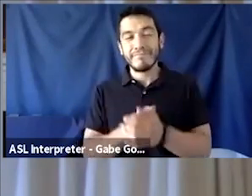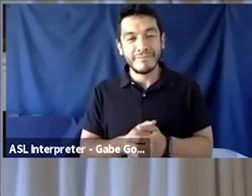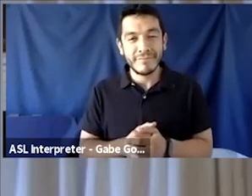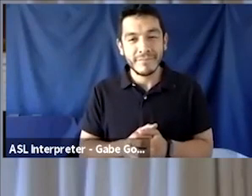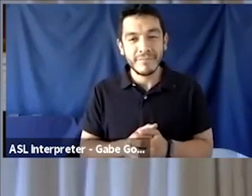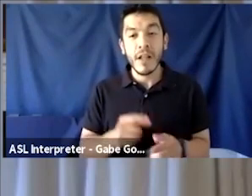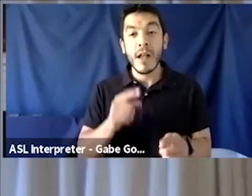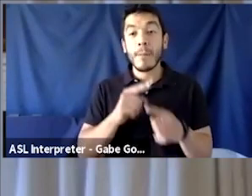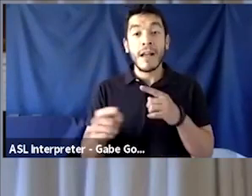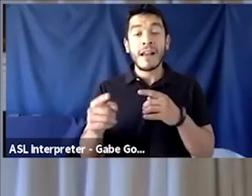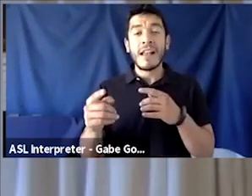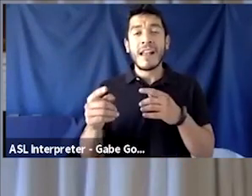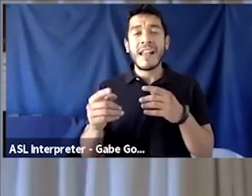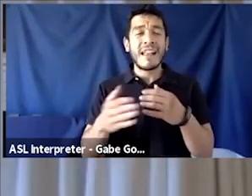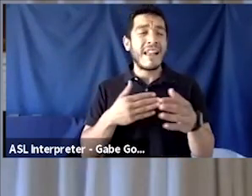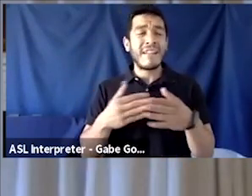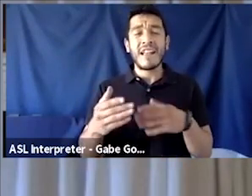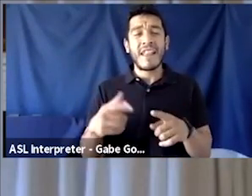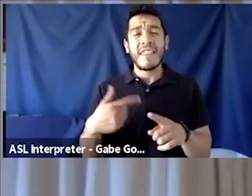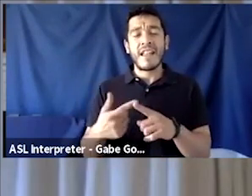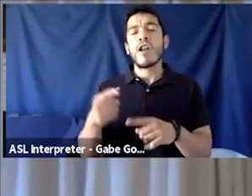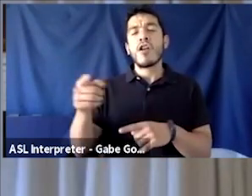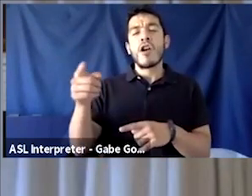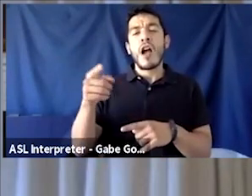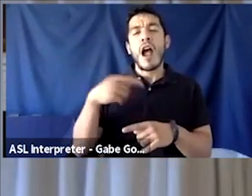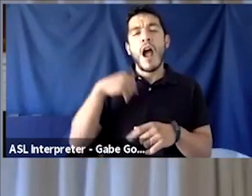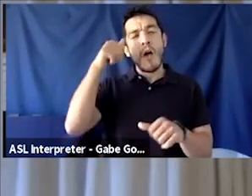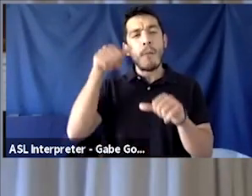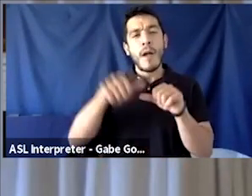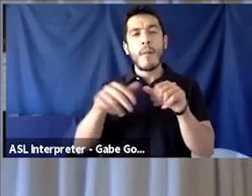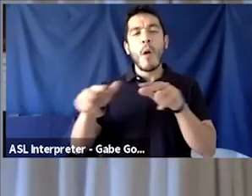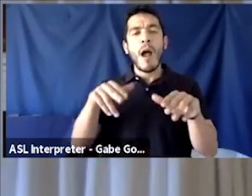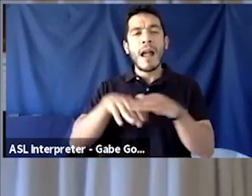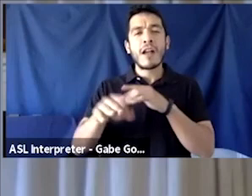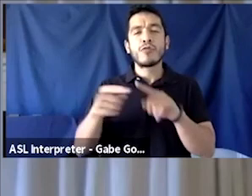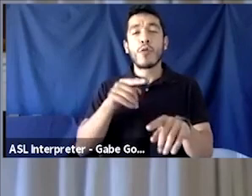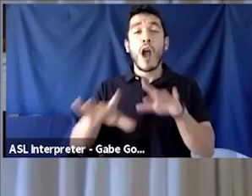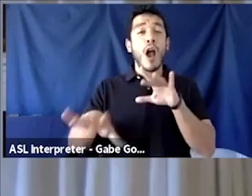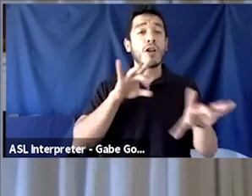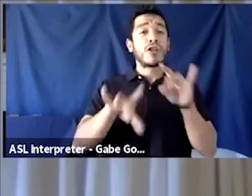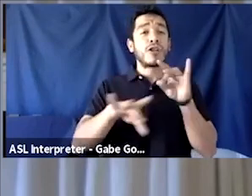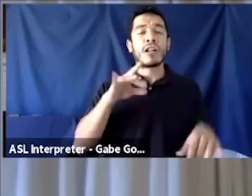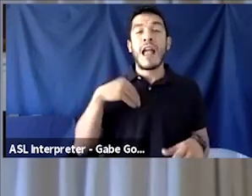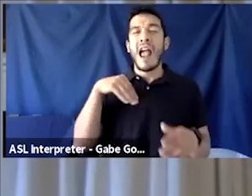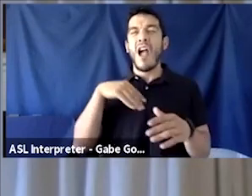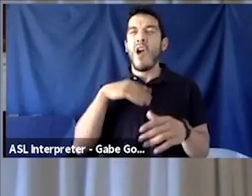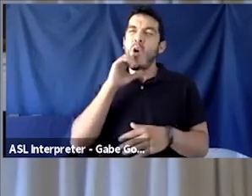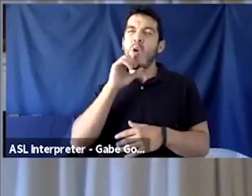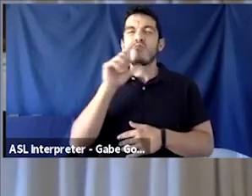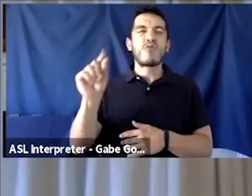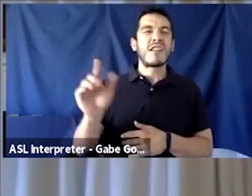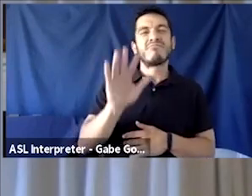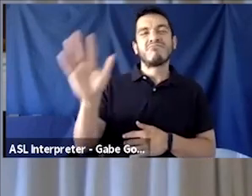But even then, I remember walking into an audition, and I was in my 20s at the time